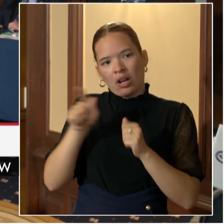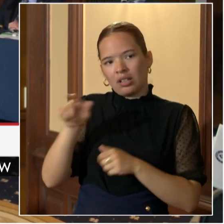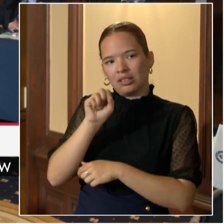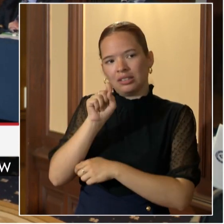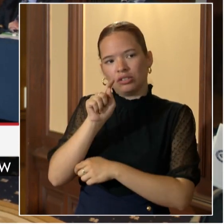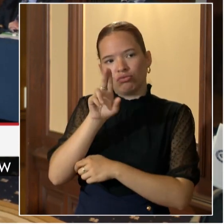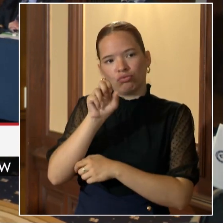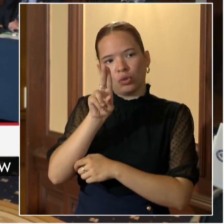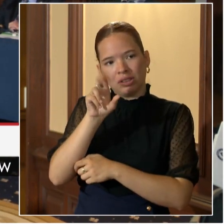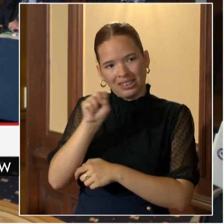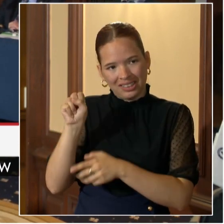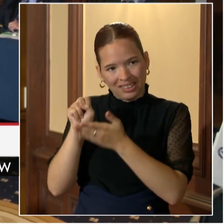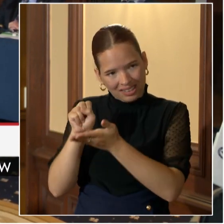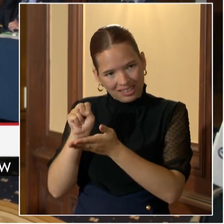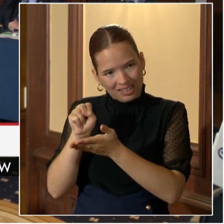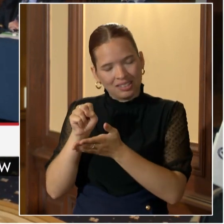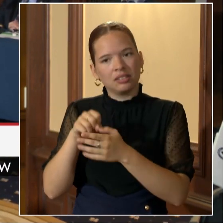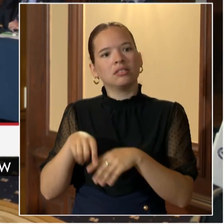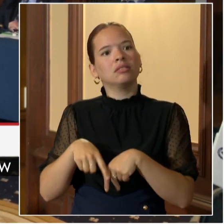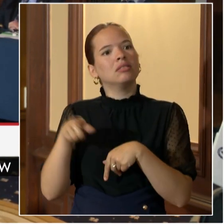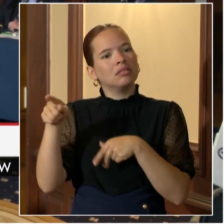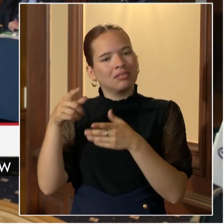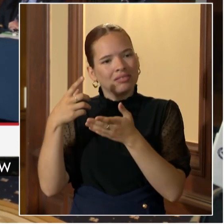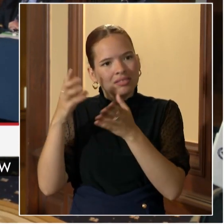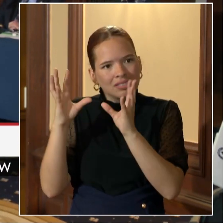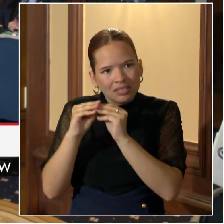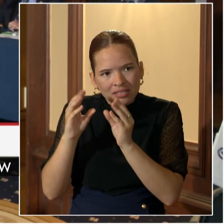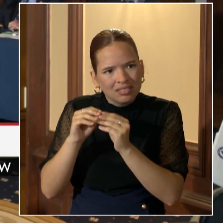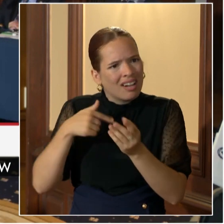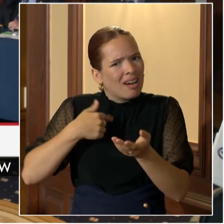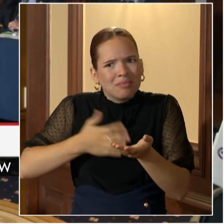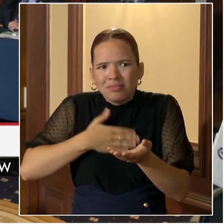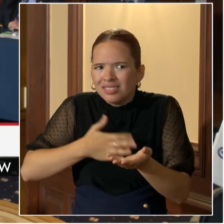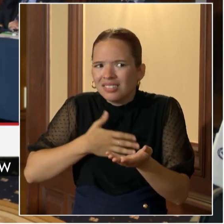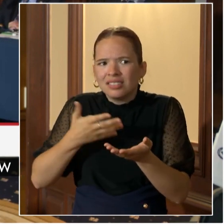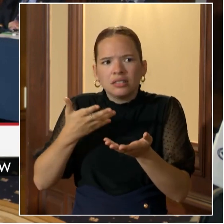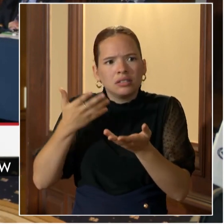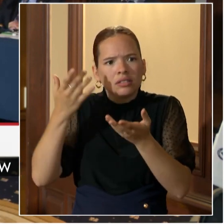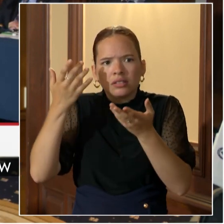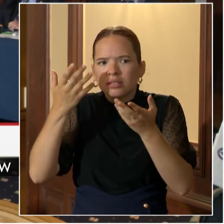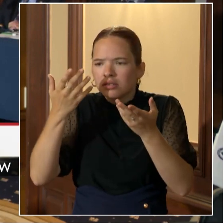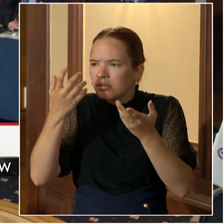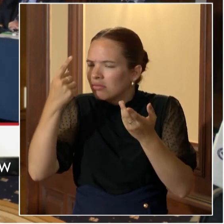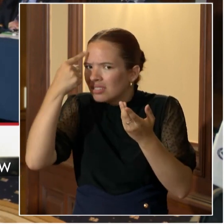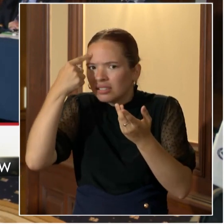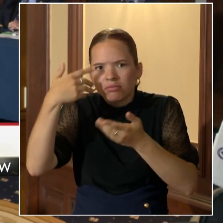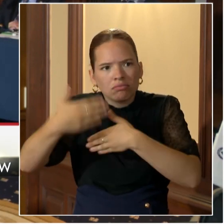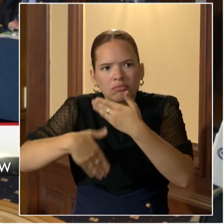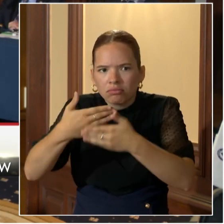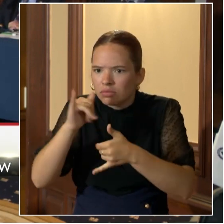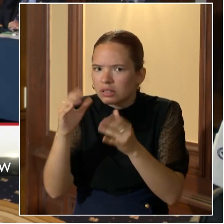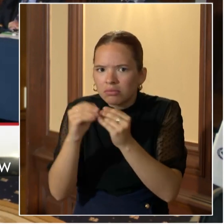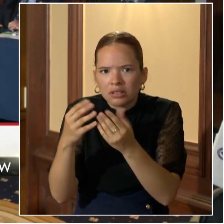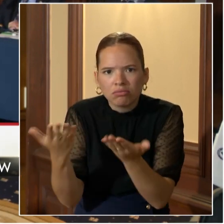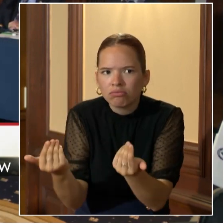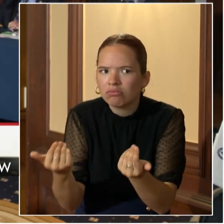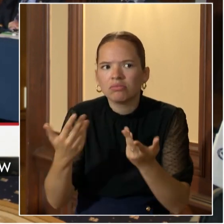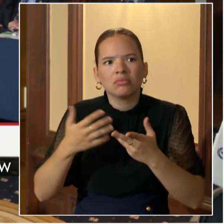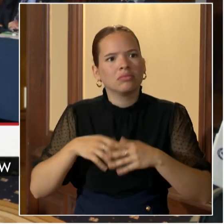you're thinking about that. I have participated with you in some of those, and that is